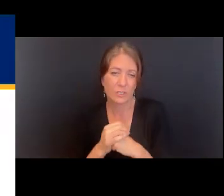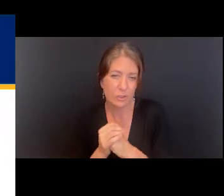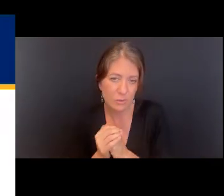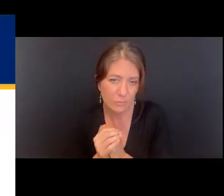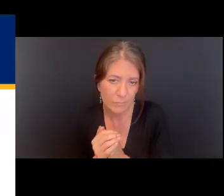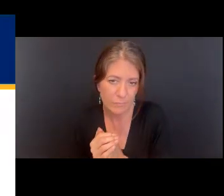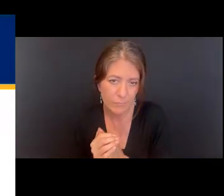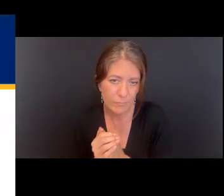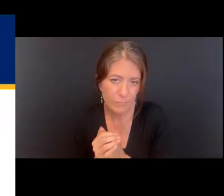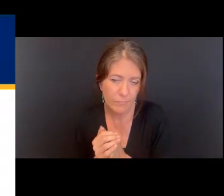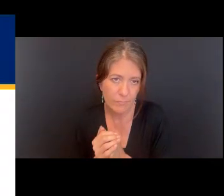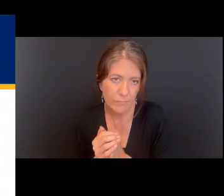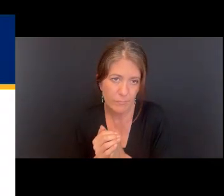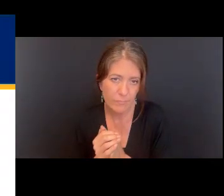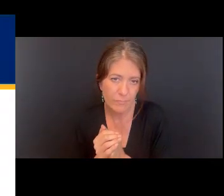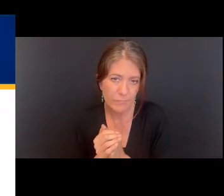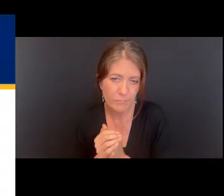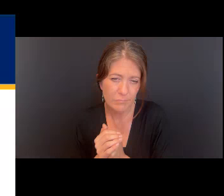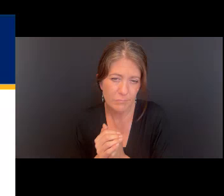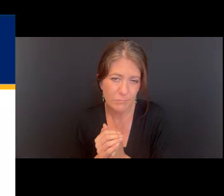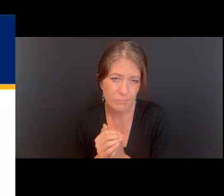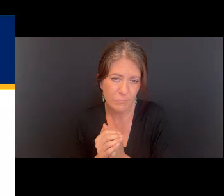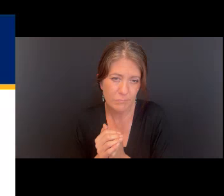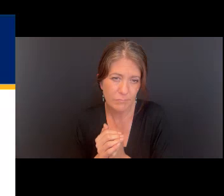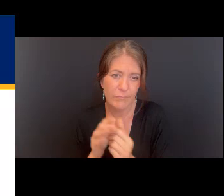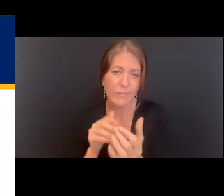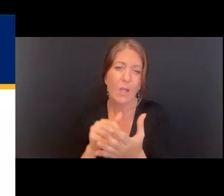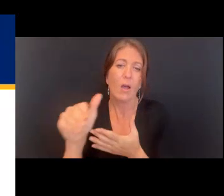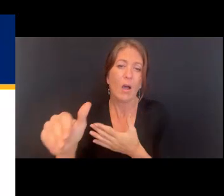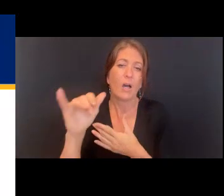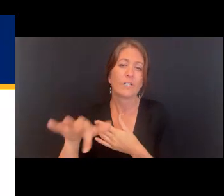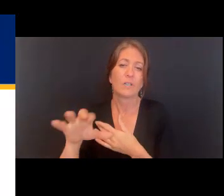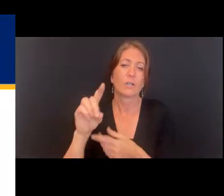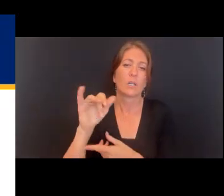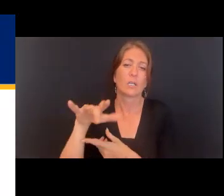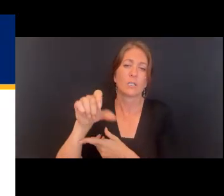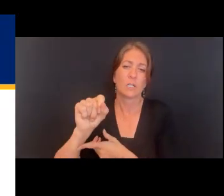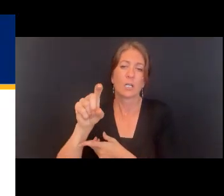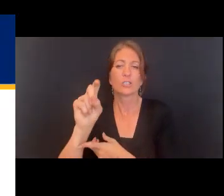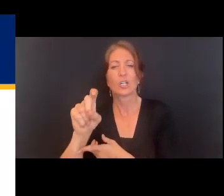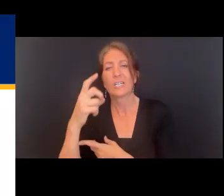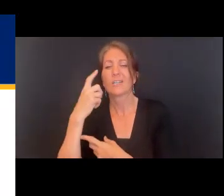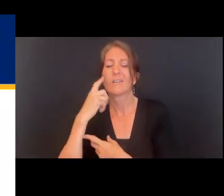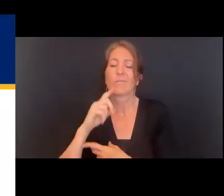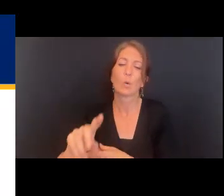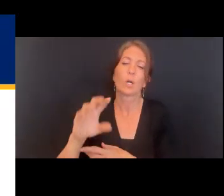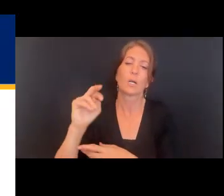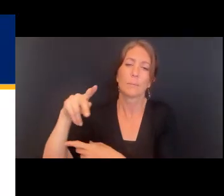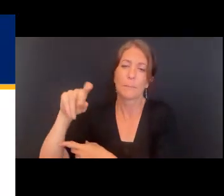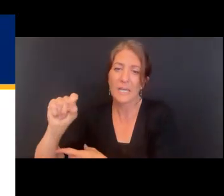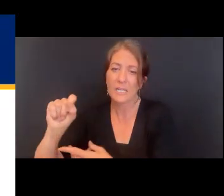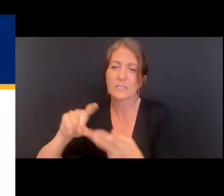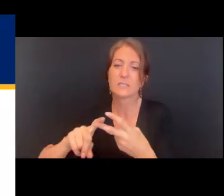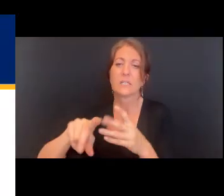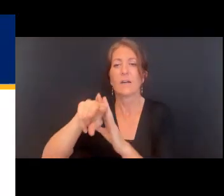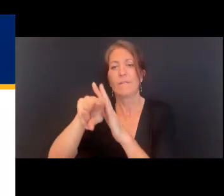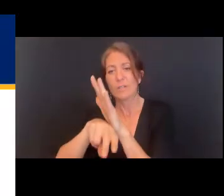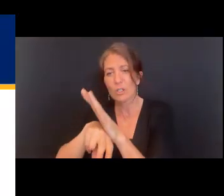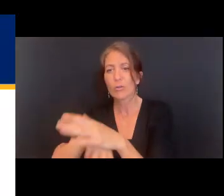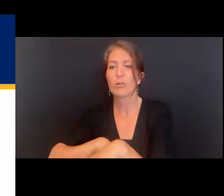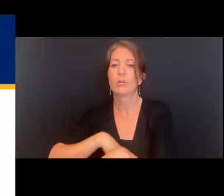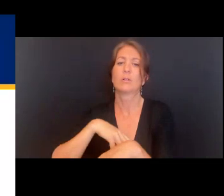sign. Oftentimes, documents are needed from banks, funeral or burial plans, and pension plans. The administrative case manager can